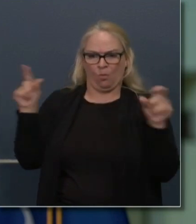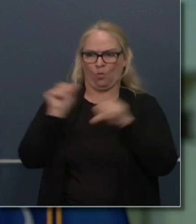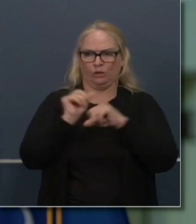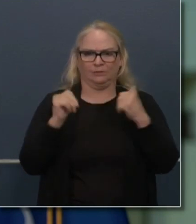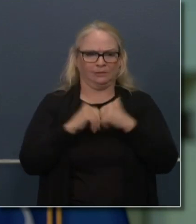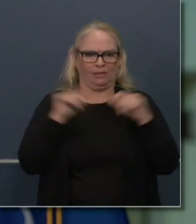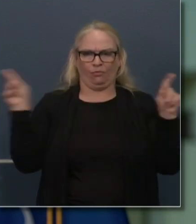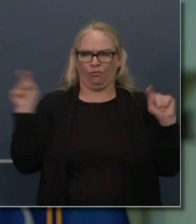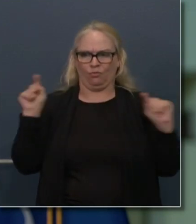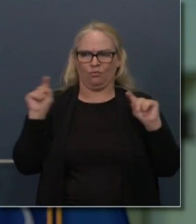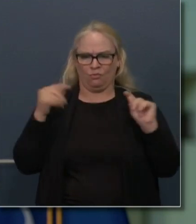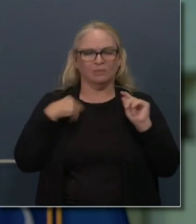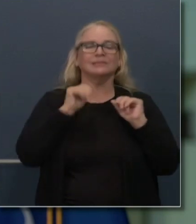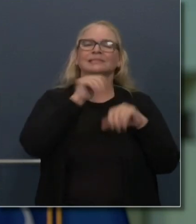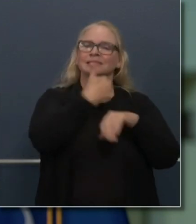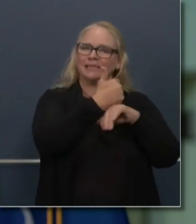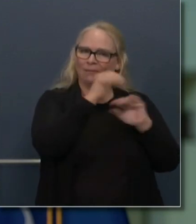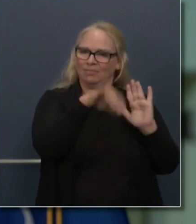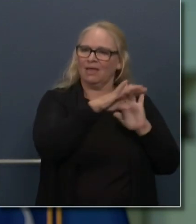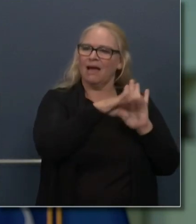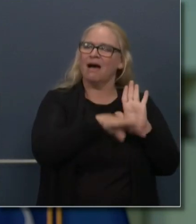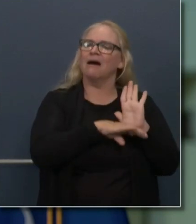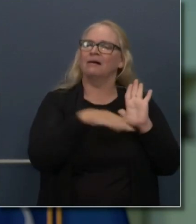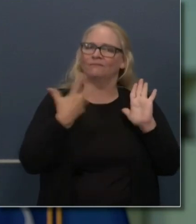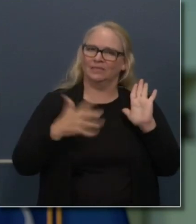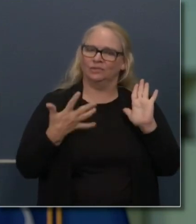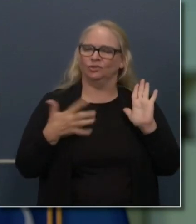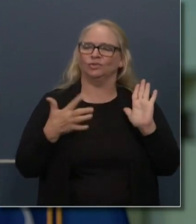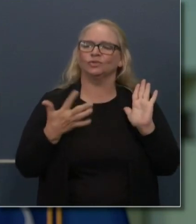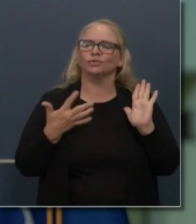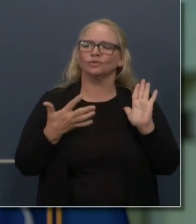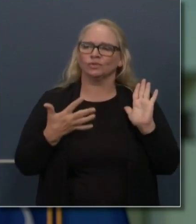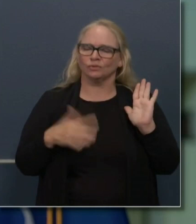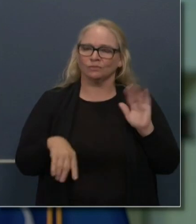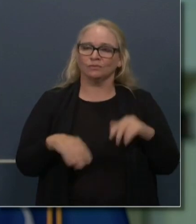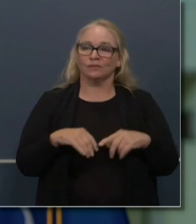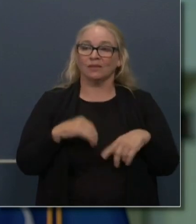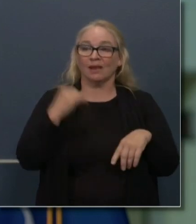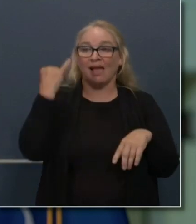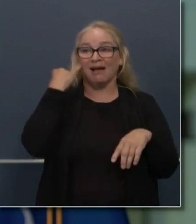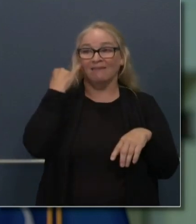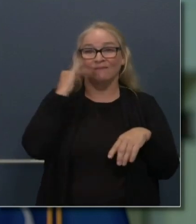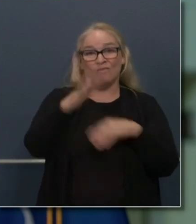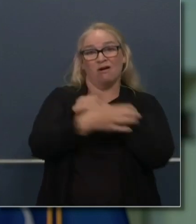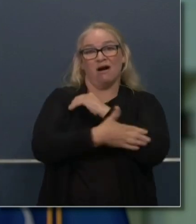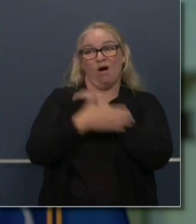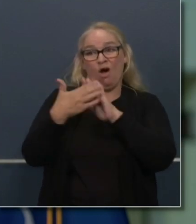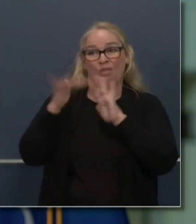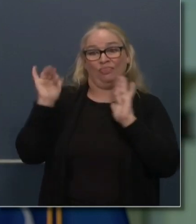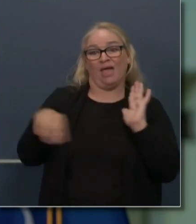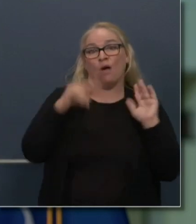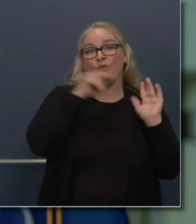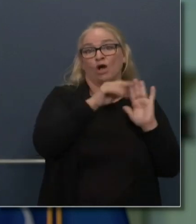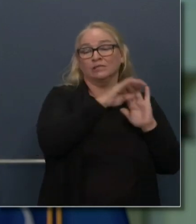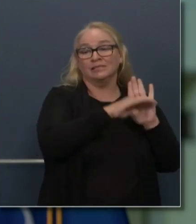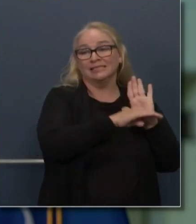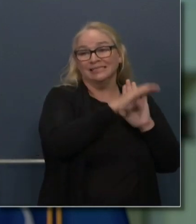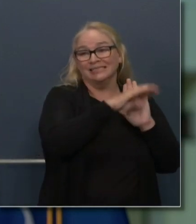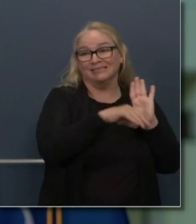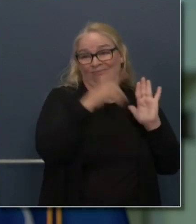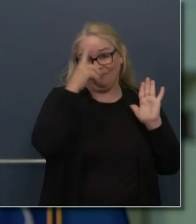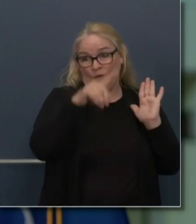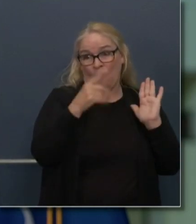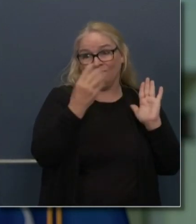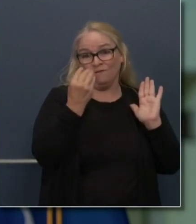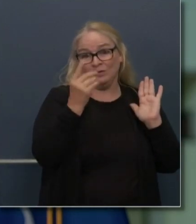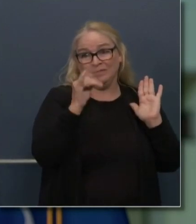forth as it relates to this counter monitoring list for 14 consecutive days. Once you're off that, we can start